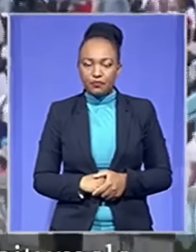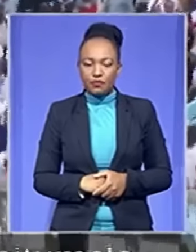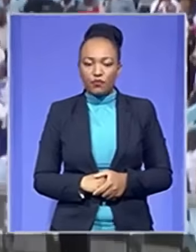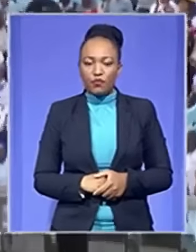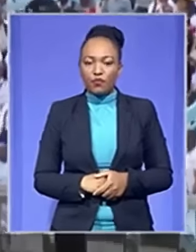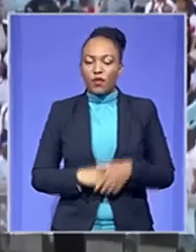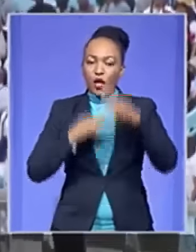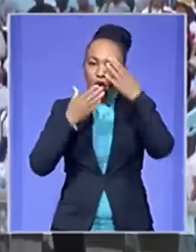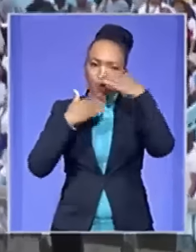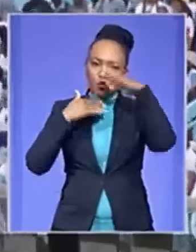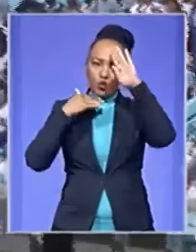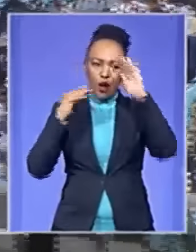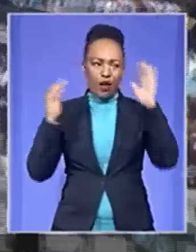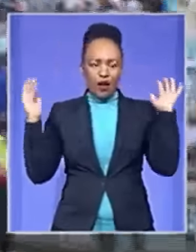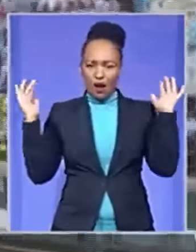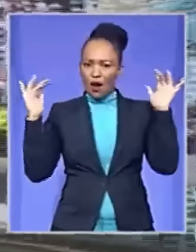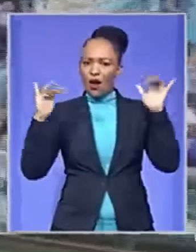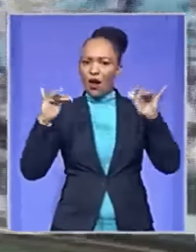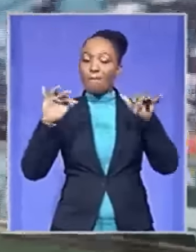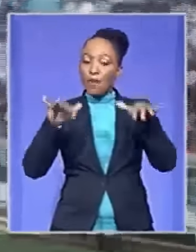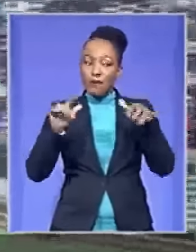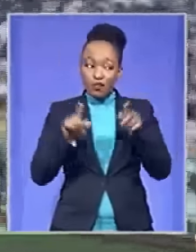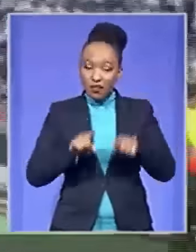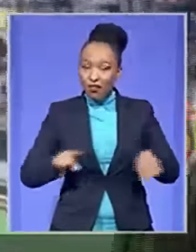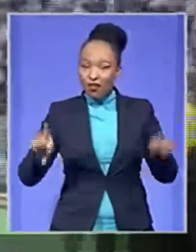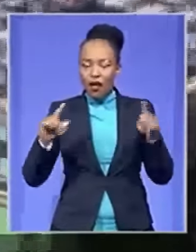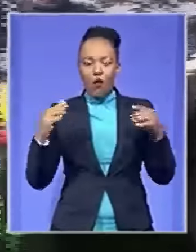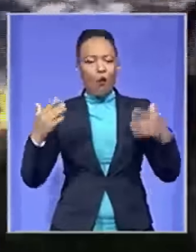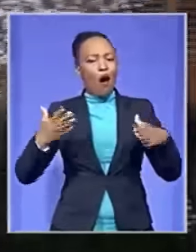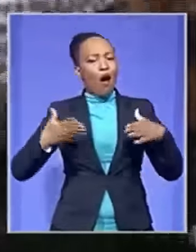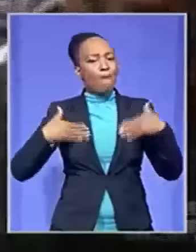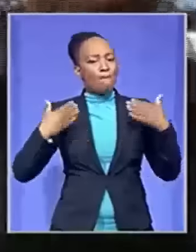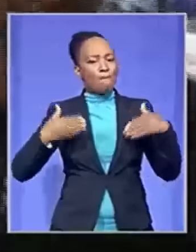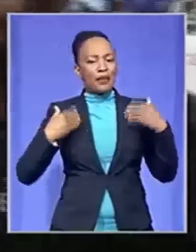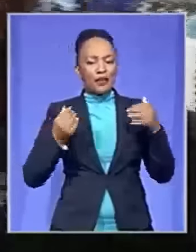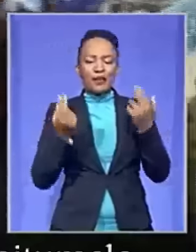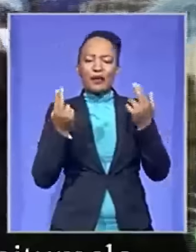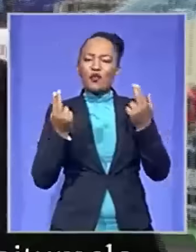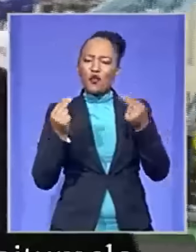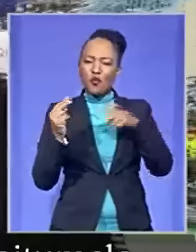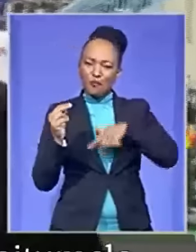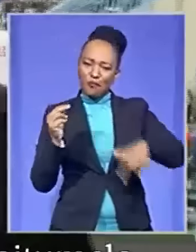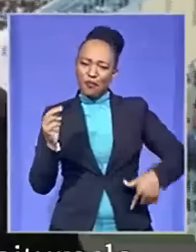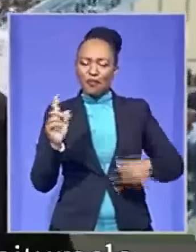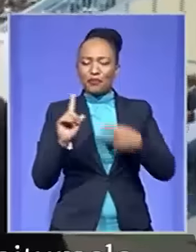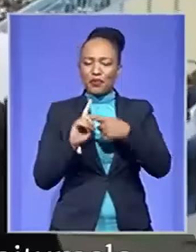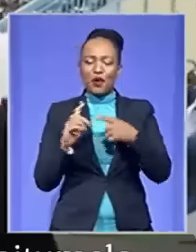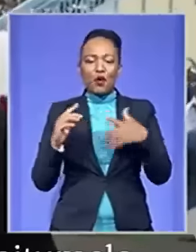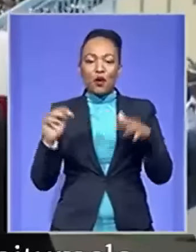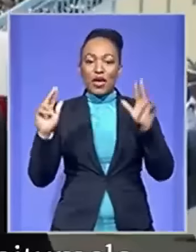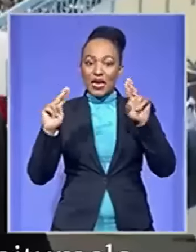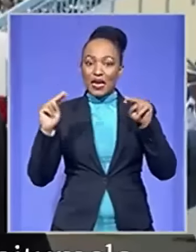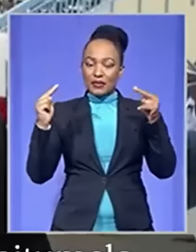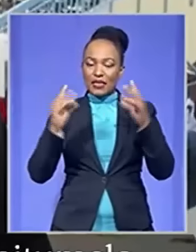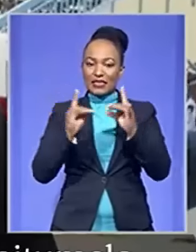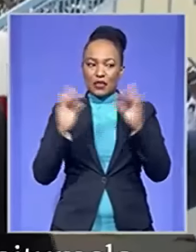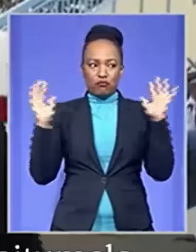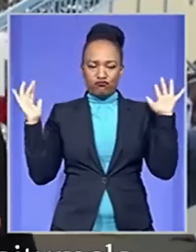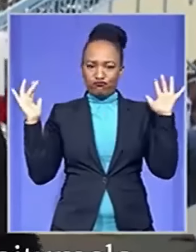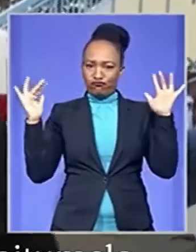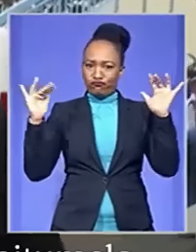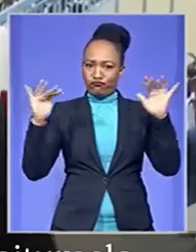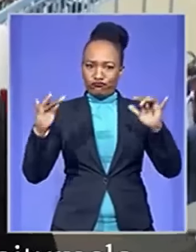Batswana ba amogetse presidente yo mošwa ka leshalaba mo moletlong wa go ikanisiwa ga gagwe mo National Stadium mo Gaborone